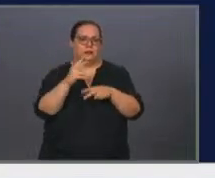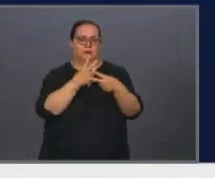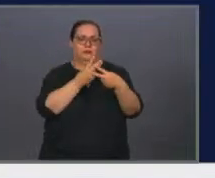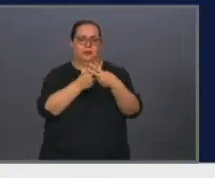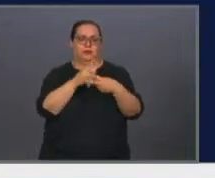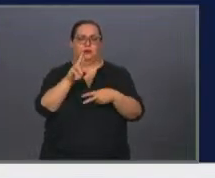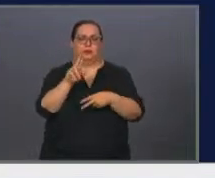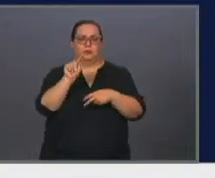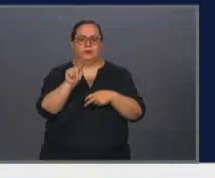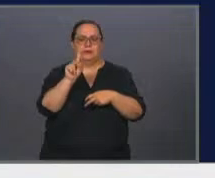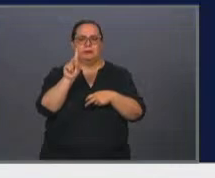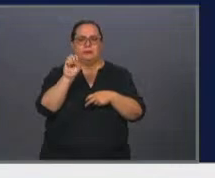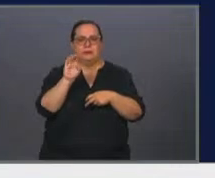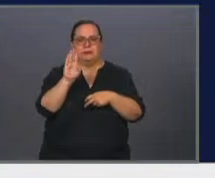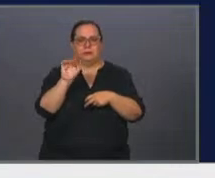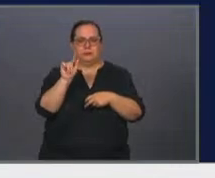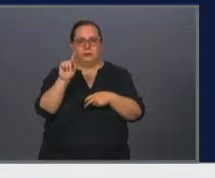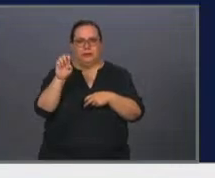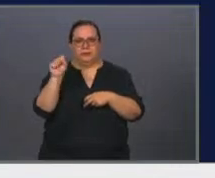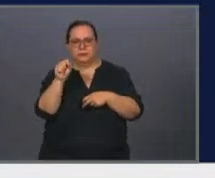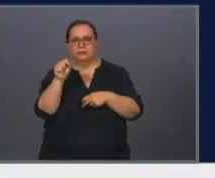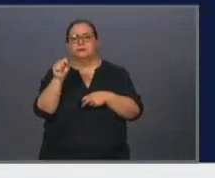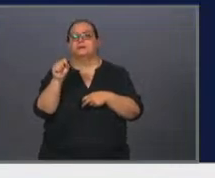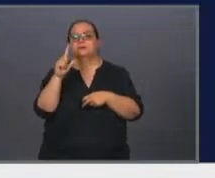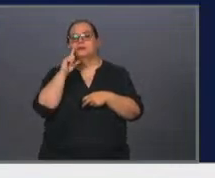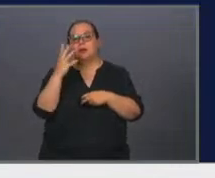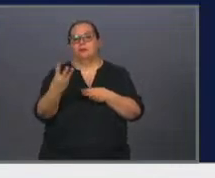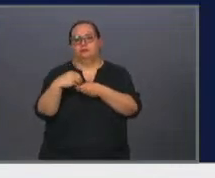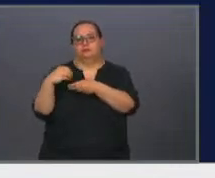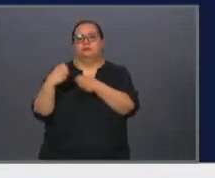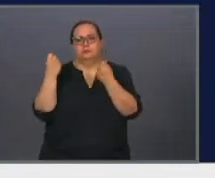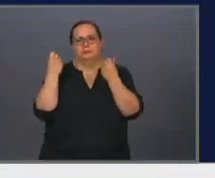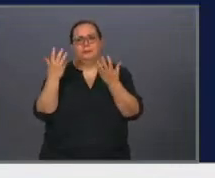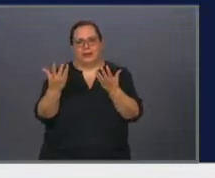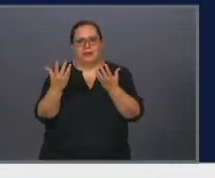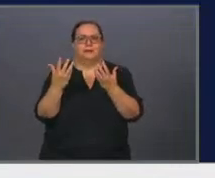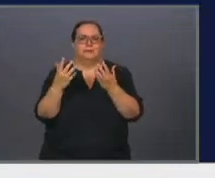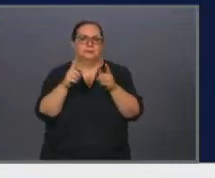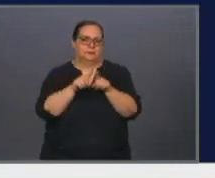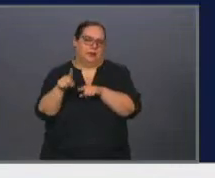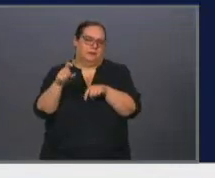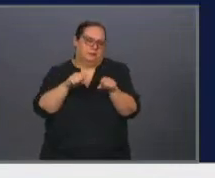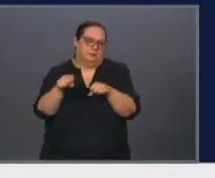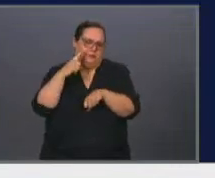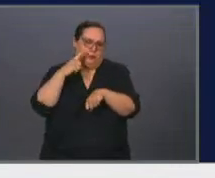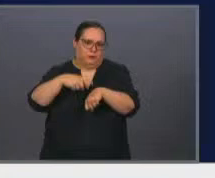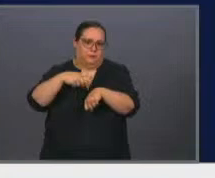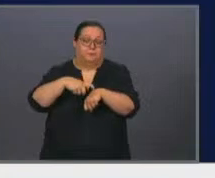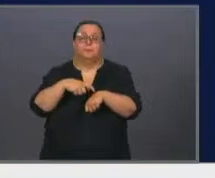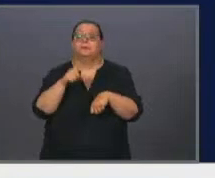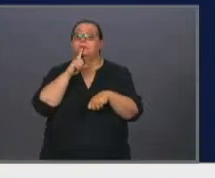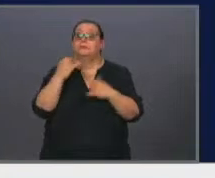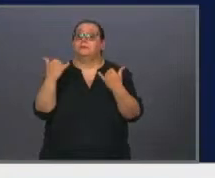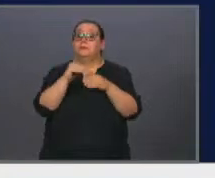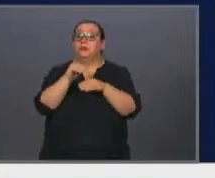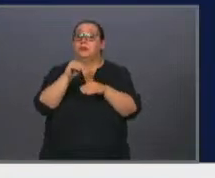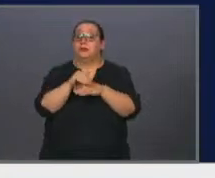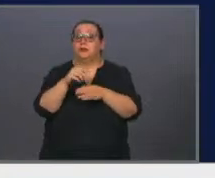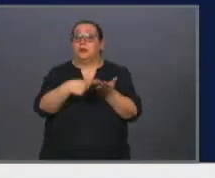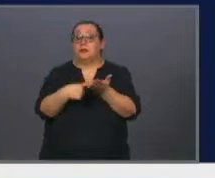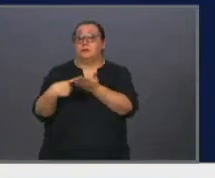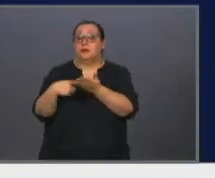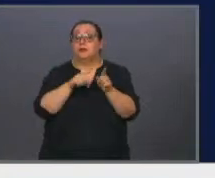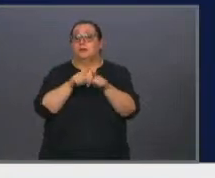hashtag UTDebates. I'll fold in as many of those questions as time allows. The format for this debate is as